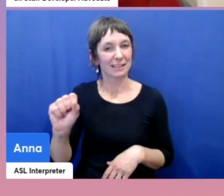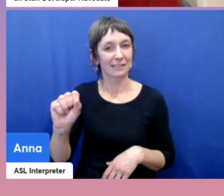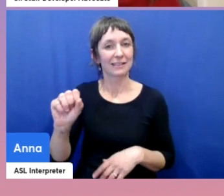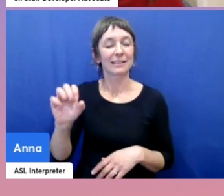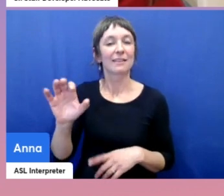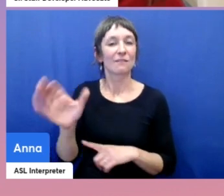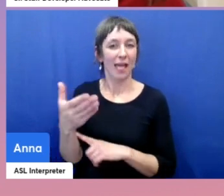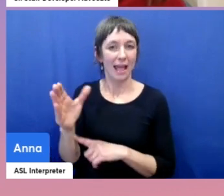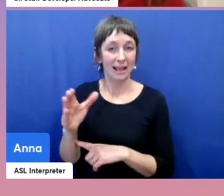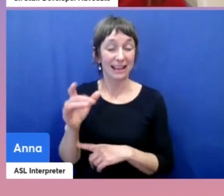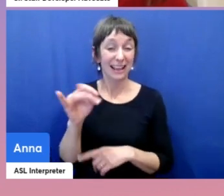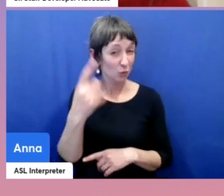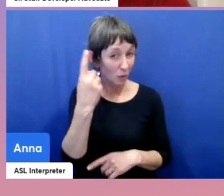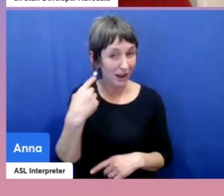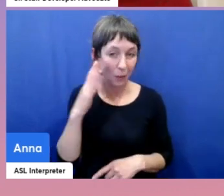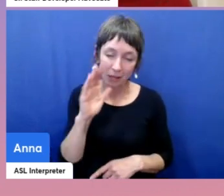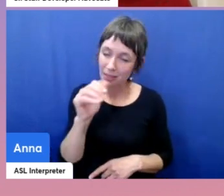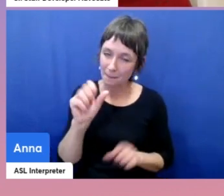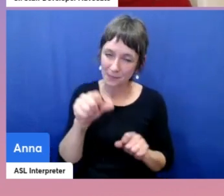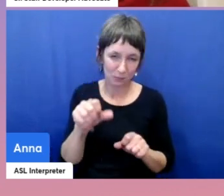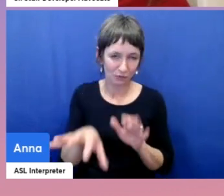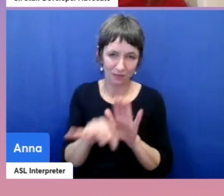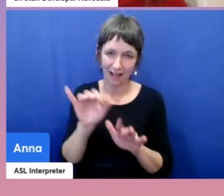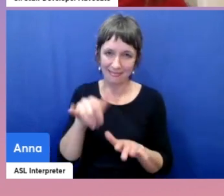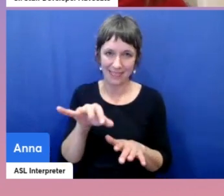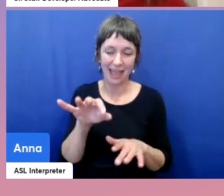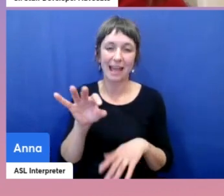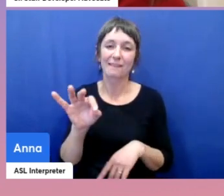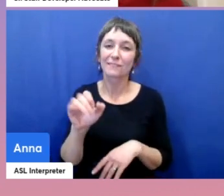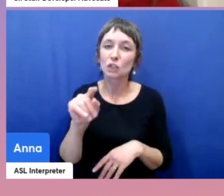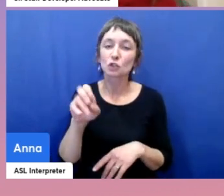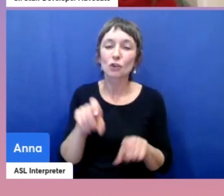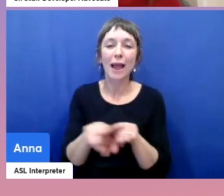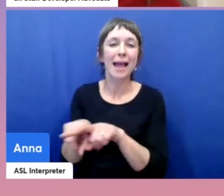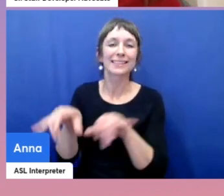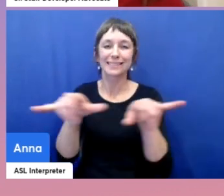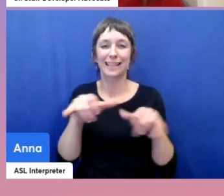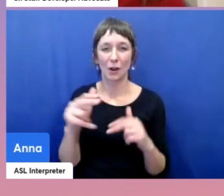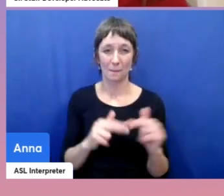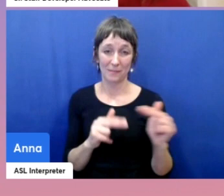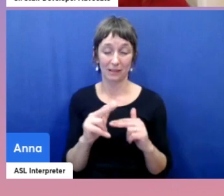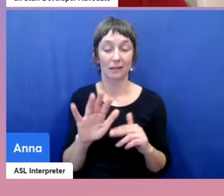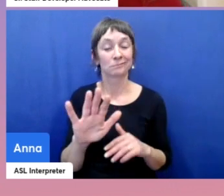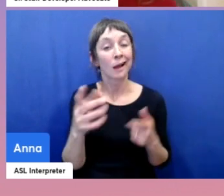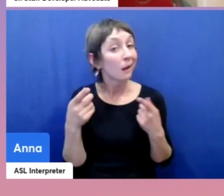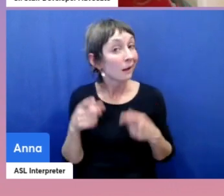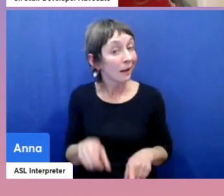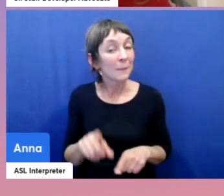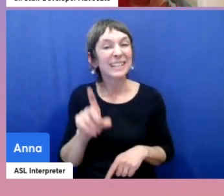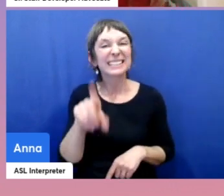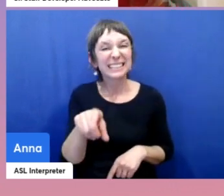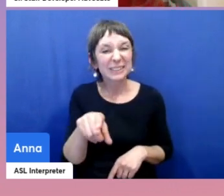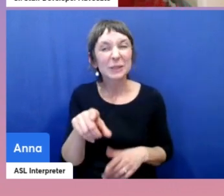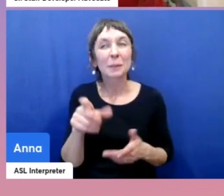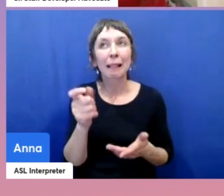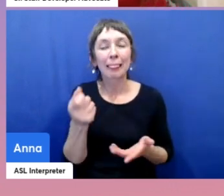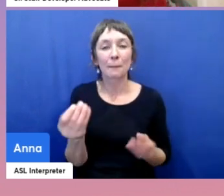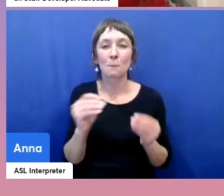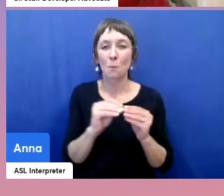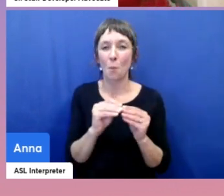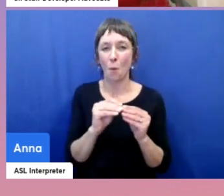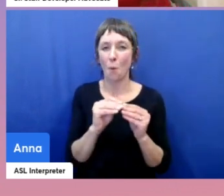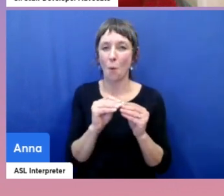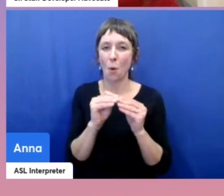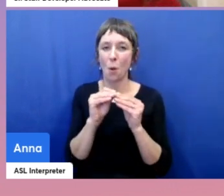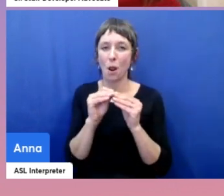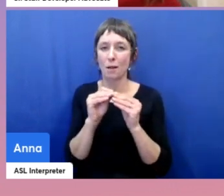you will not be able to find this feature as part of the standard Nomad build because, as it turns out, there needs to be a little bit more due diligence